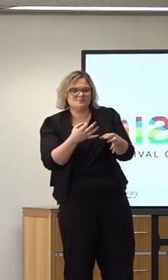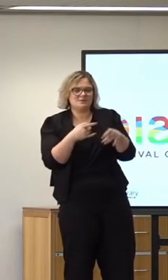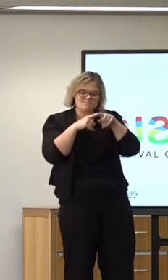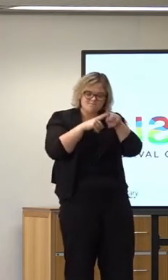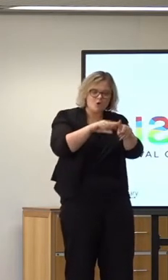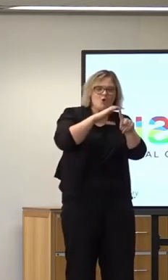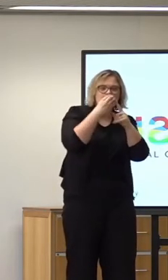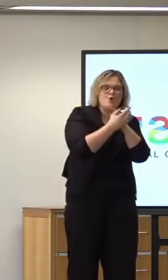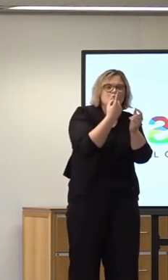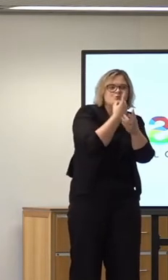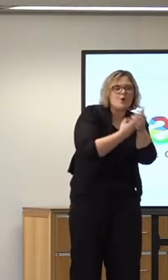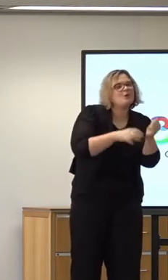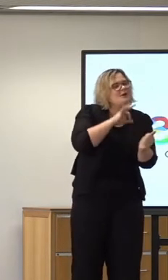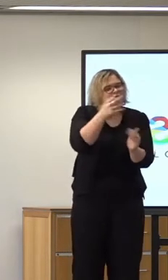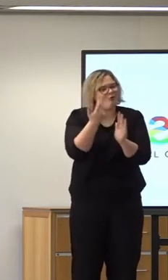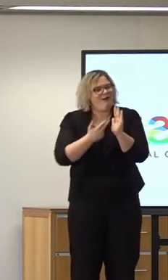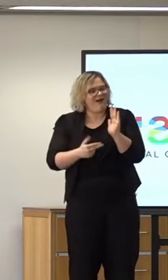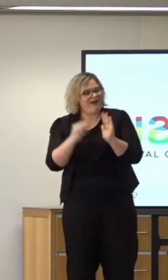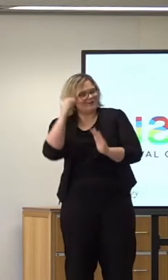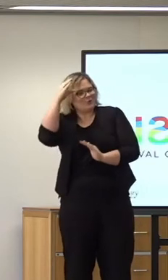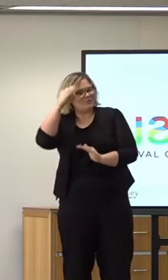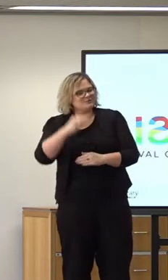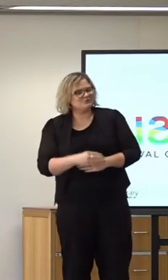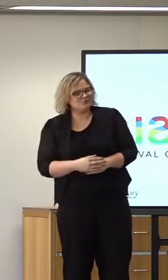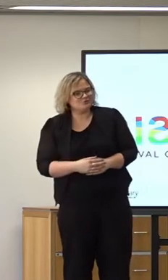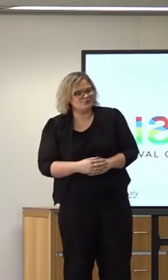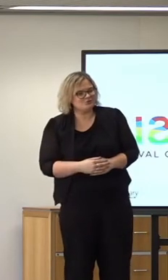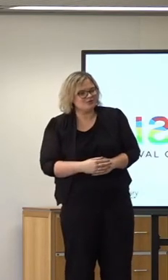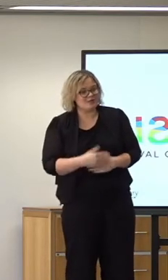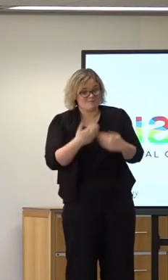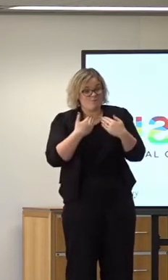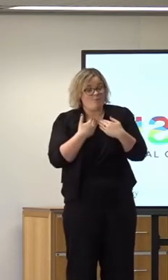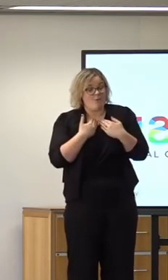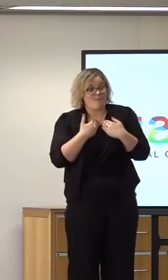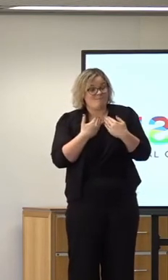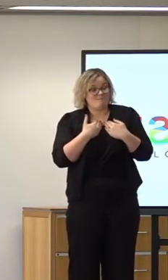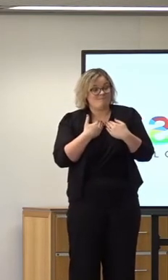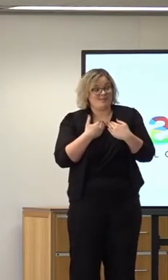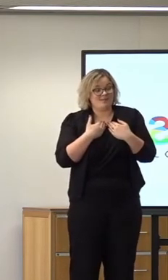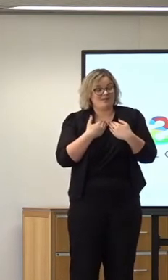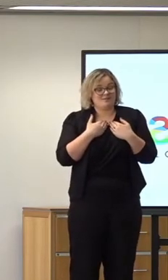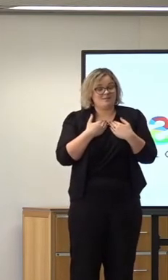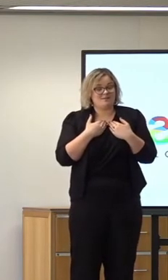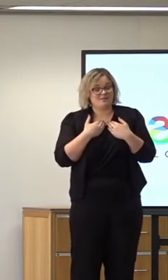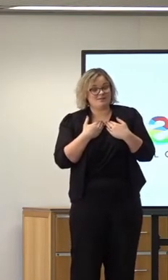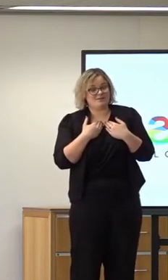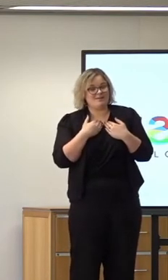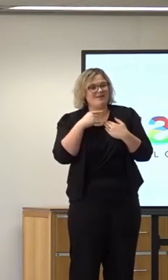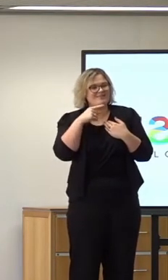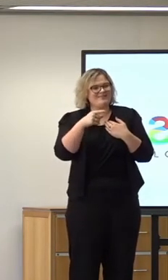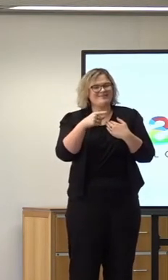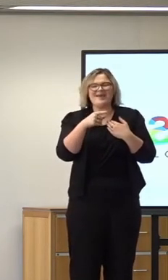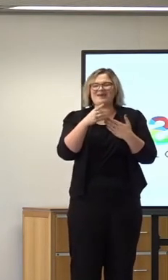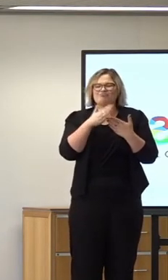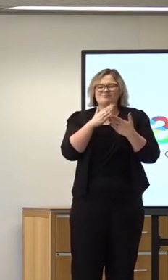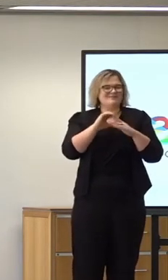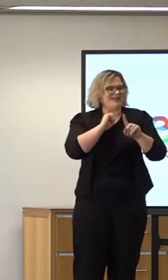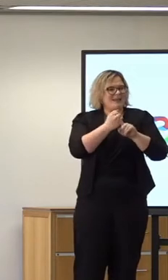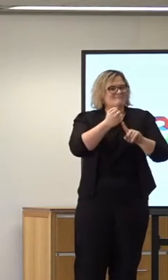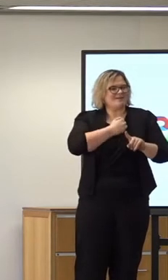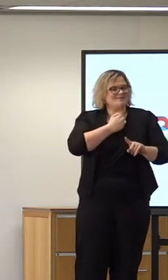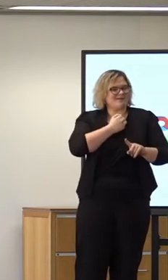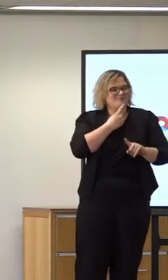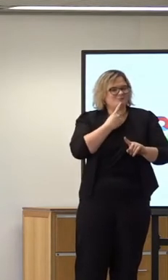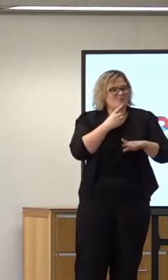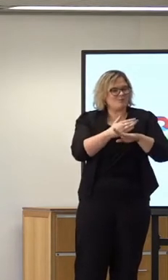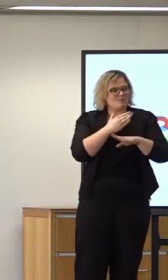cultural knowledge, not art knowledge. And to me, it is quite it does hurt our industry as well, because we're